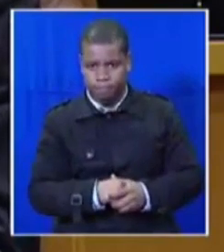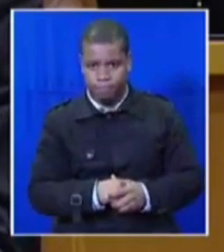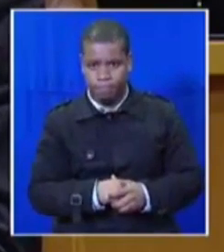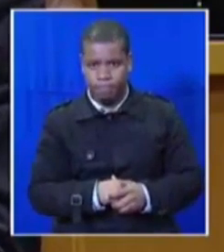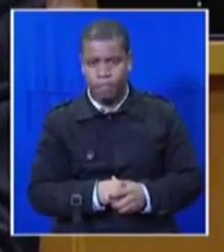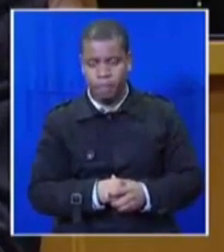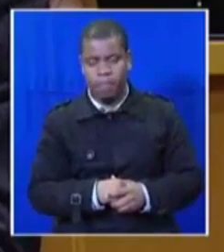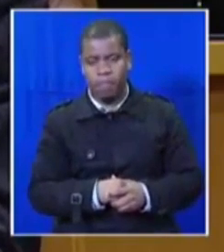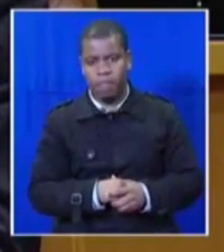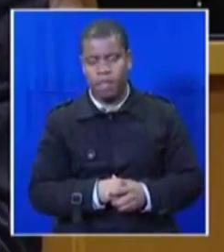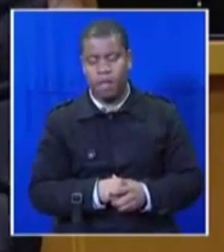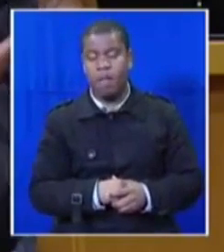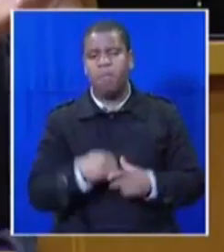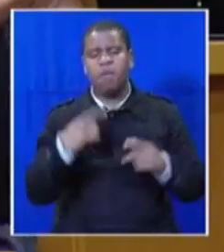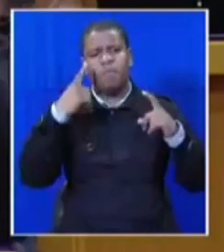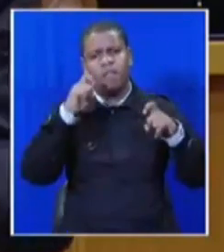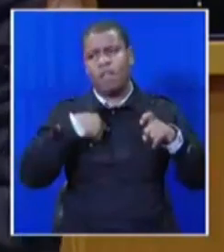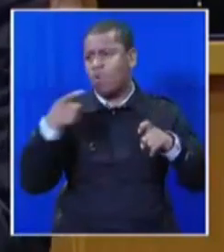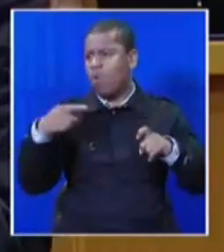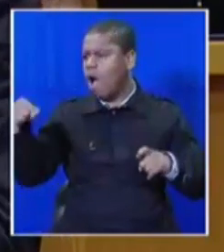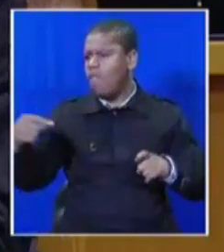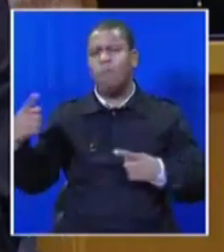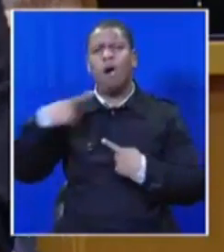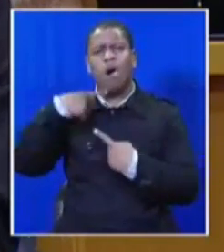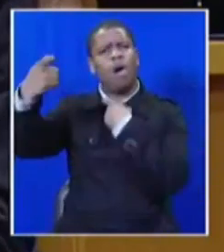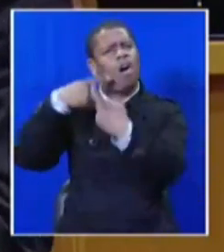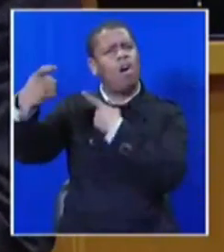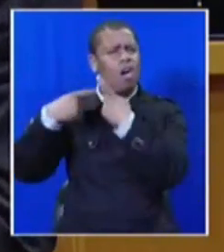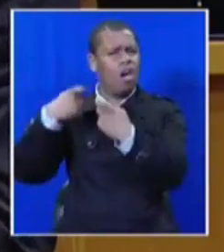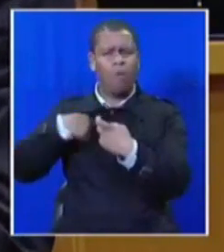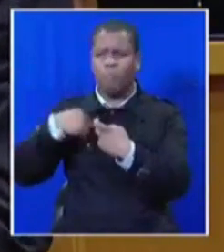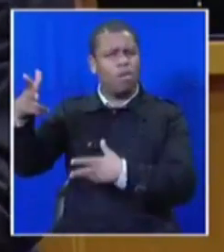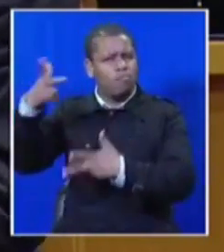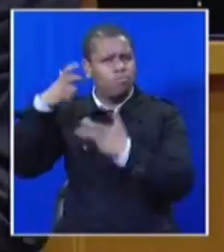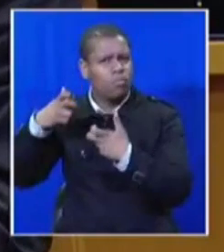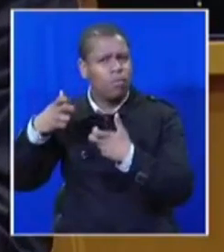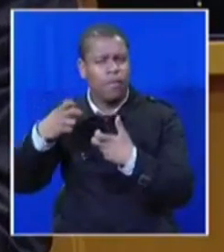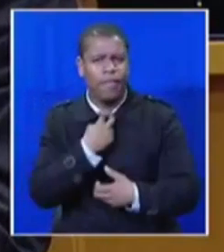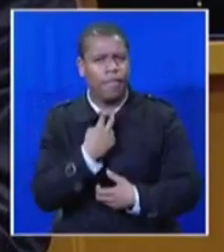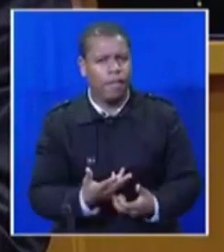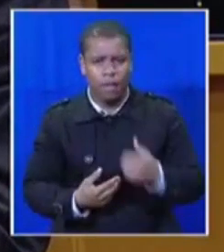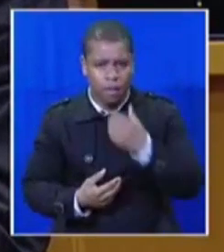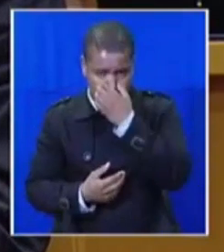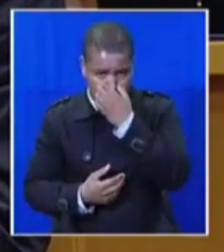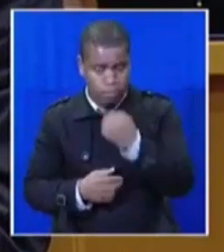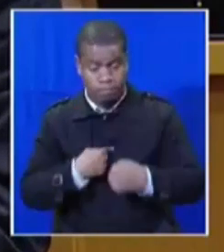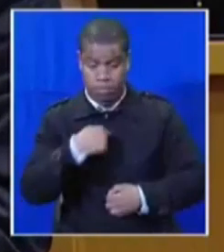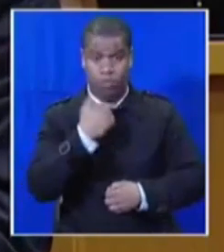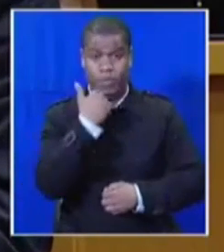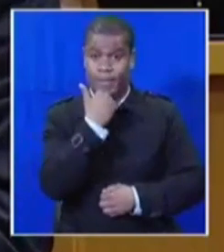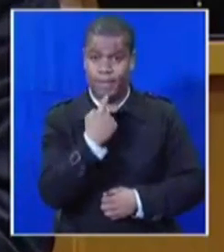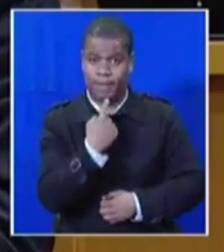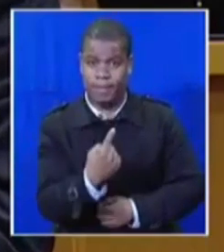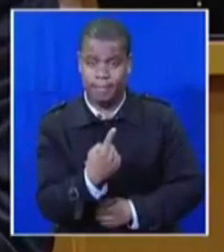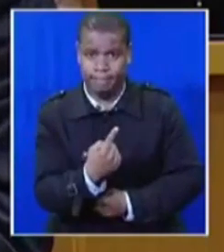am addressing you, but it's very difficult to do so when I've got a harridan screaming in the corner. But to say to you that I